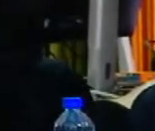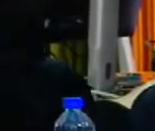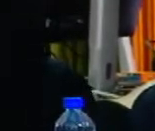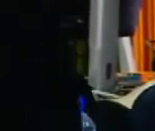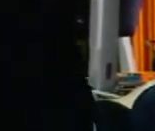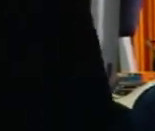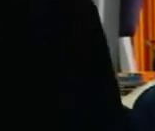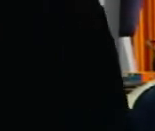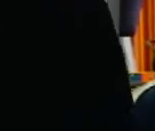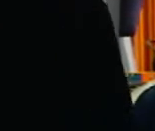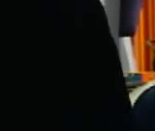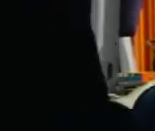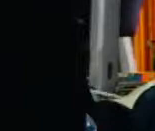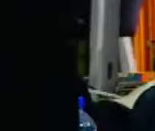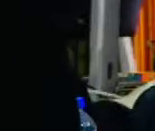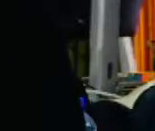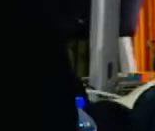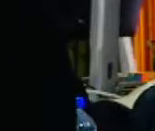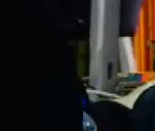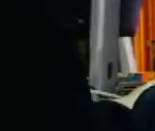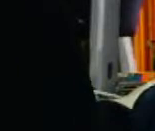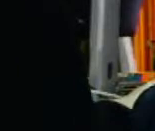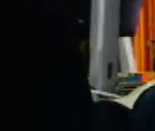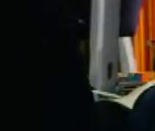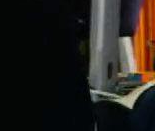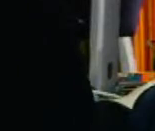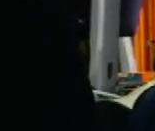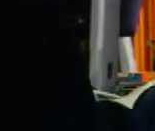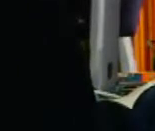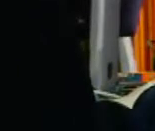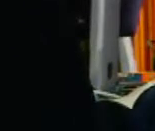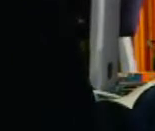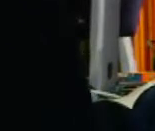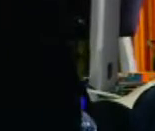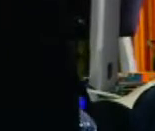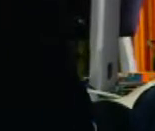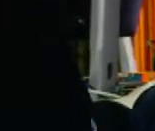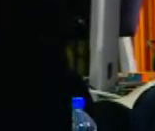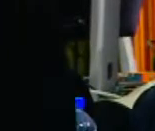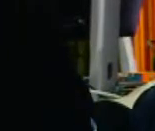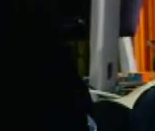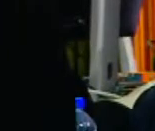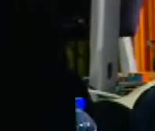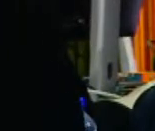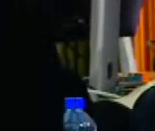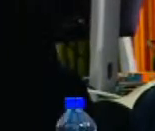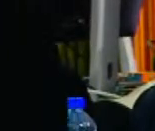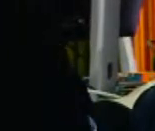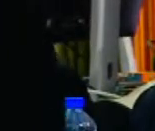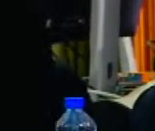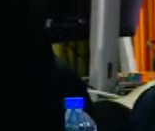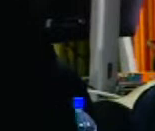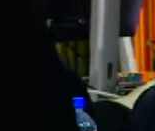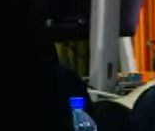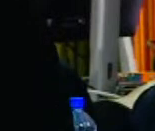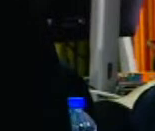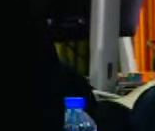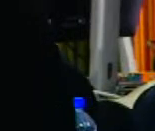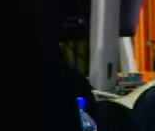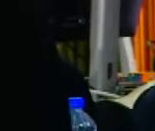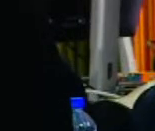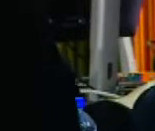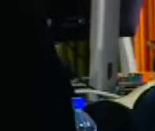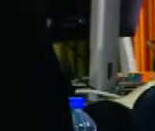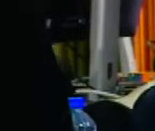other statutory requirements, the KPMG audit report, for example, was only published on the 5th of August,